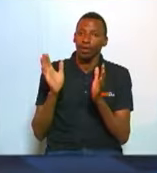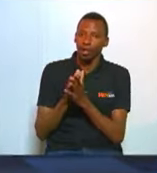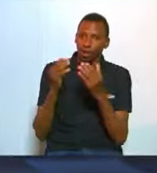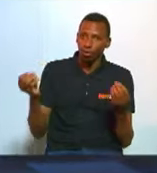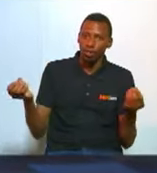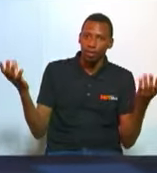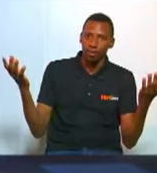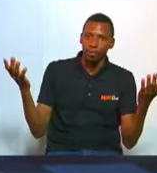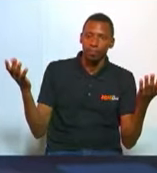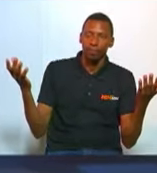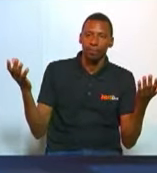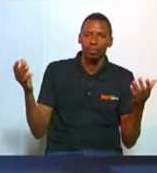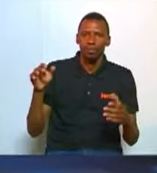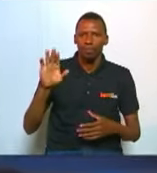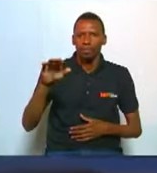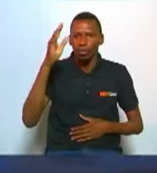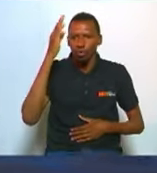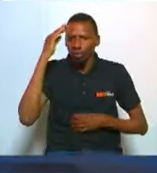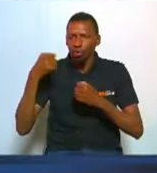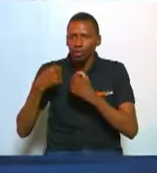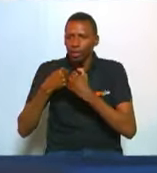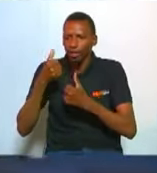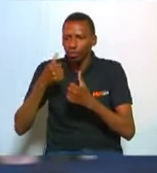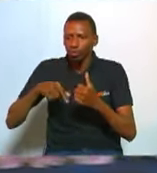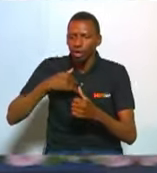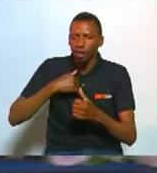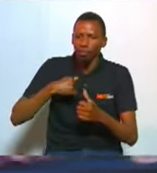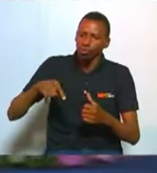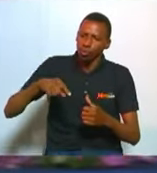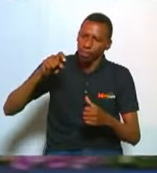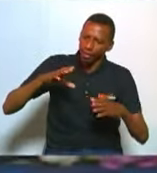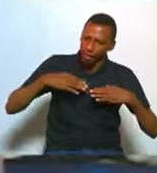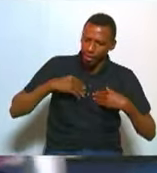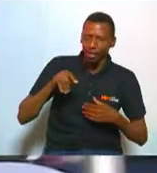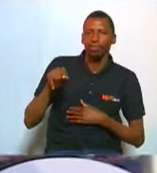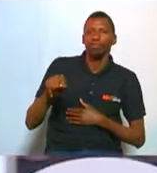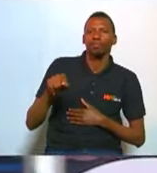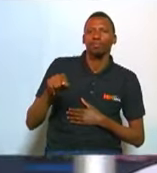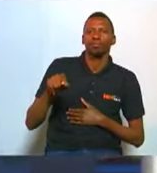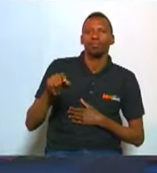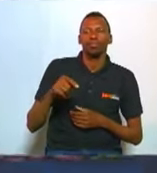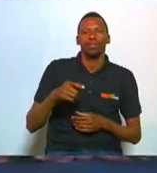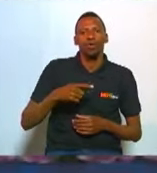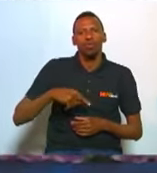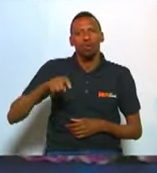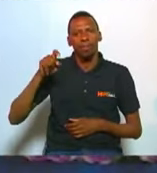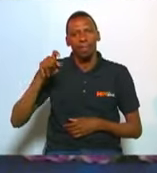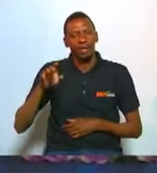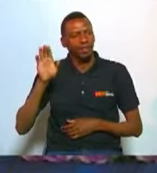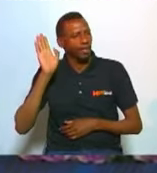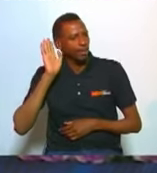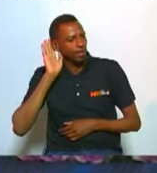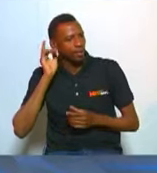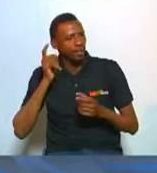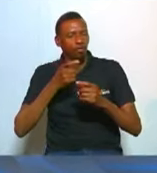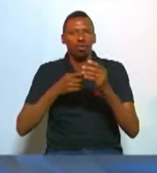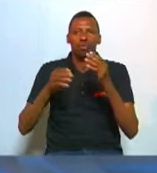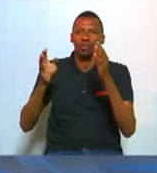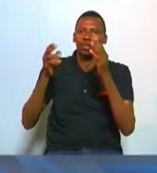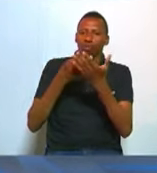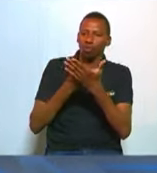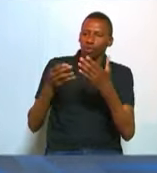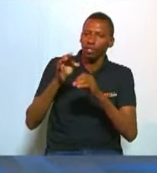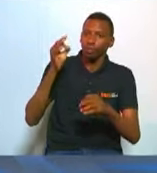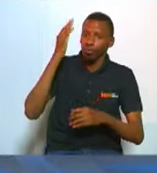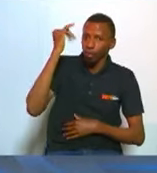Hallelujah. You know the challenge we have, and we have to admit that one, we have to listen from the Holy Spirit, because the Holy